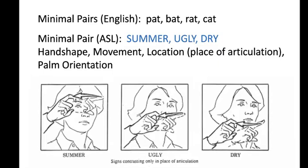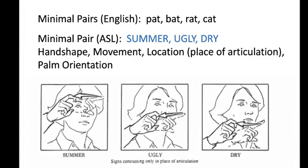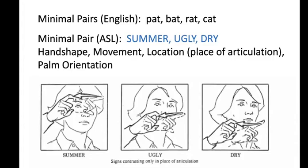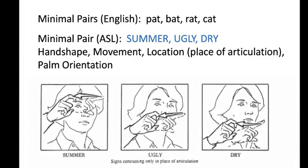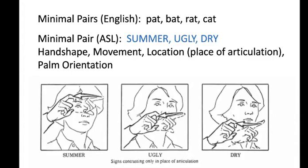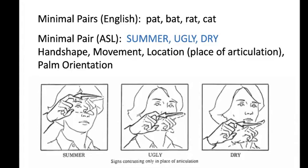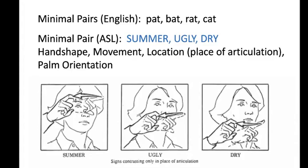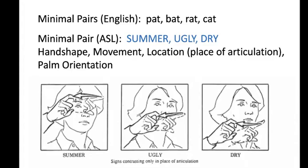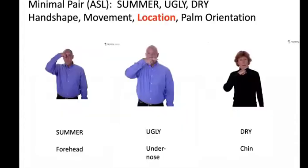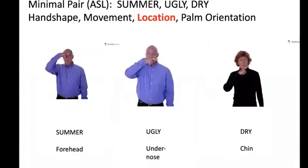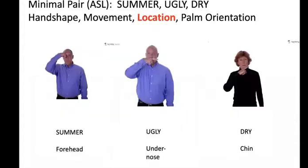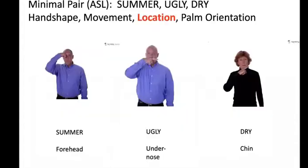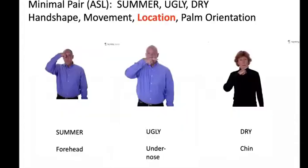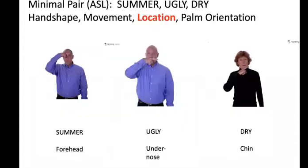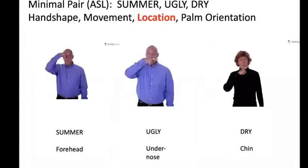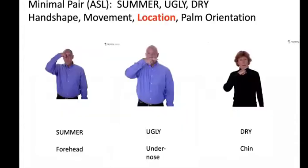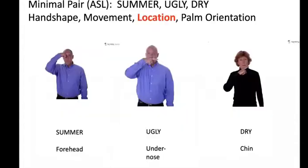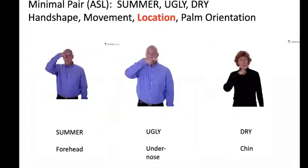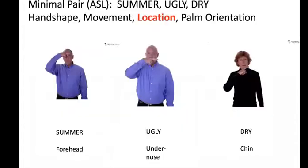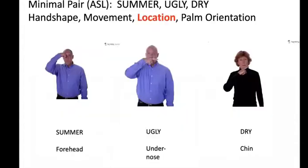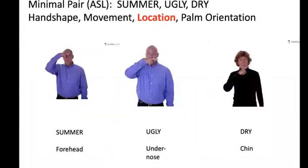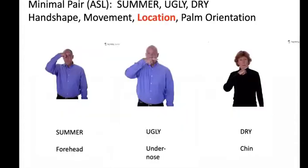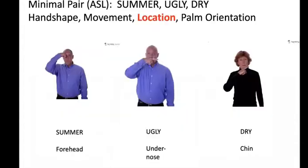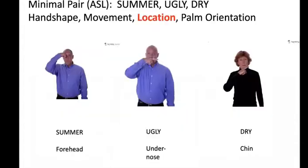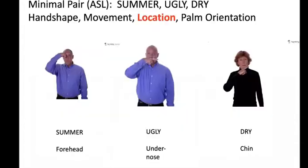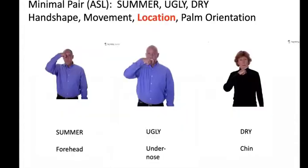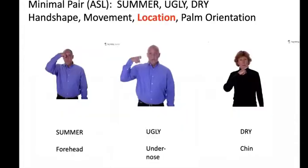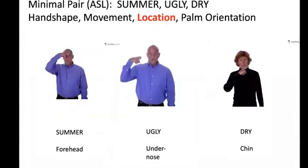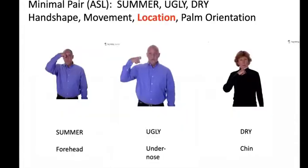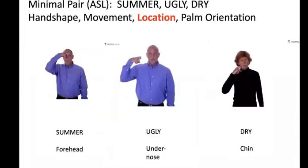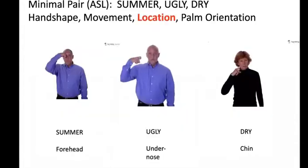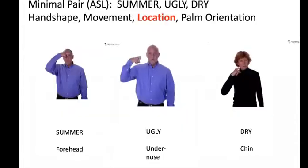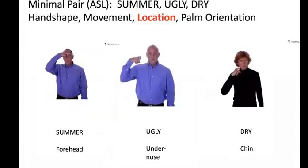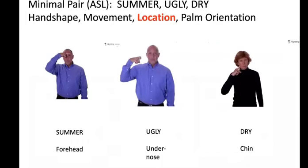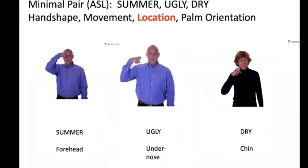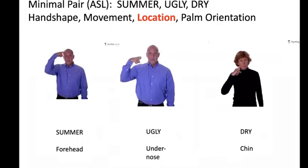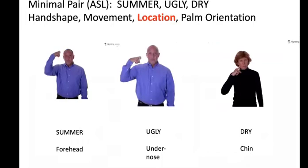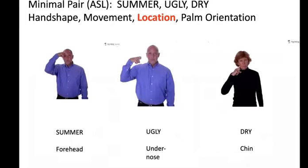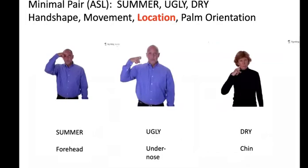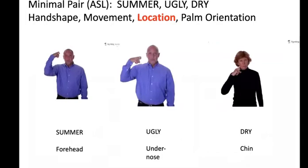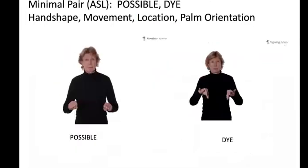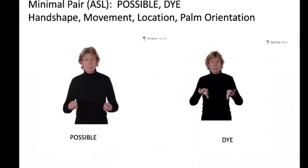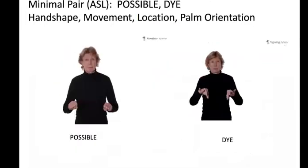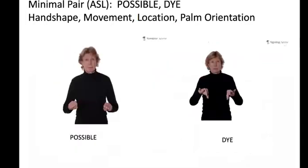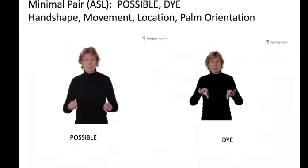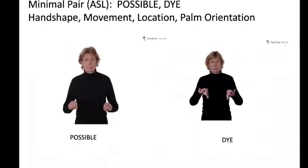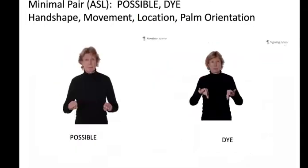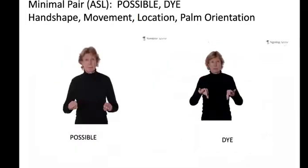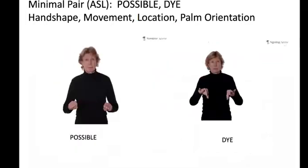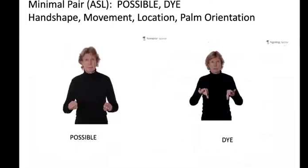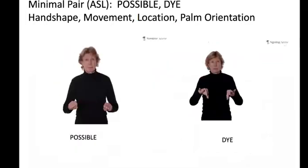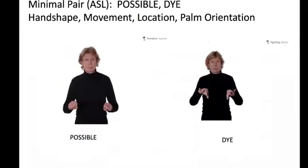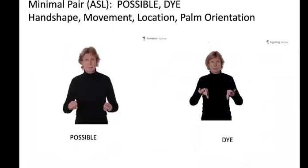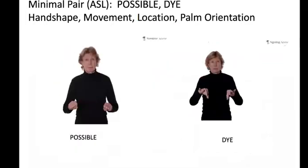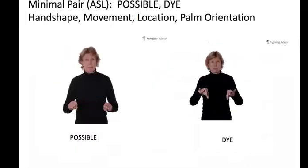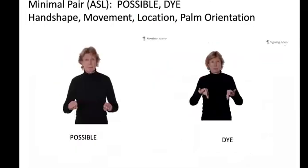minimal pairs. So I've given this example, so I'm going to skip over that. Okay,